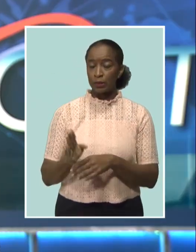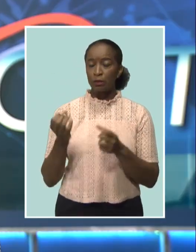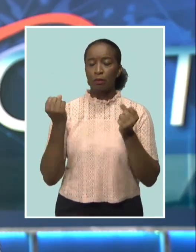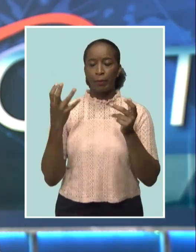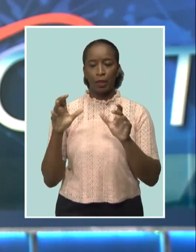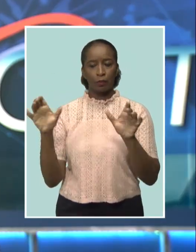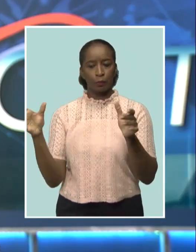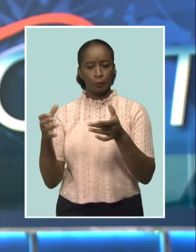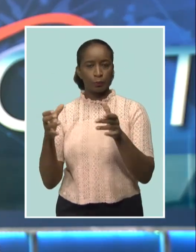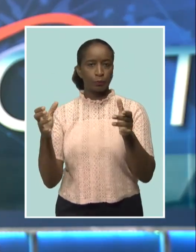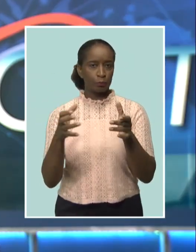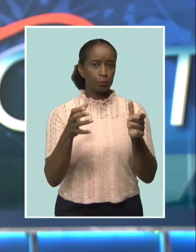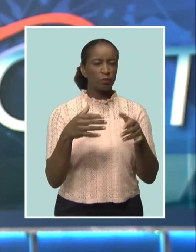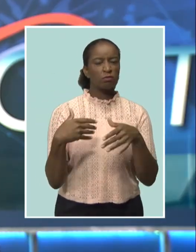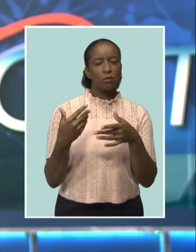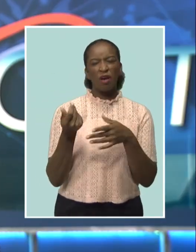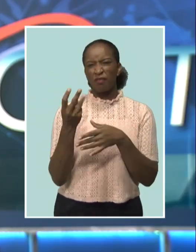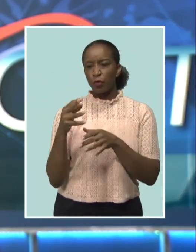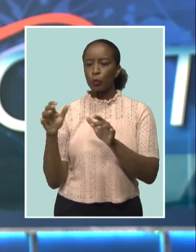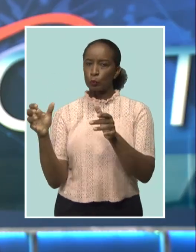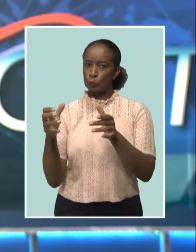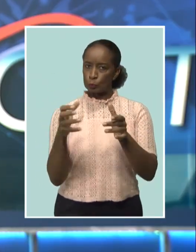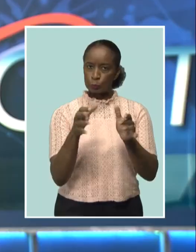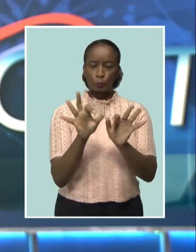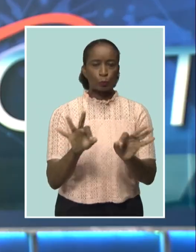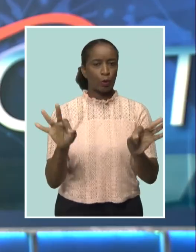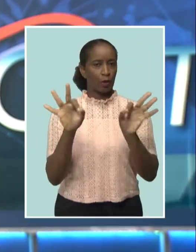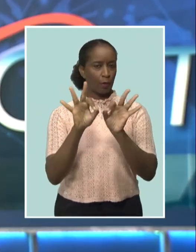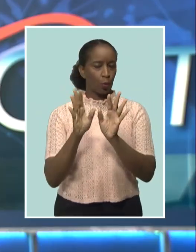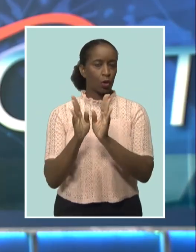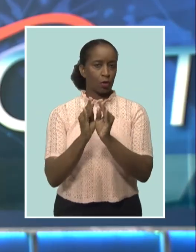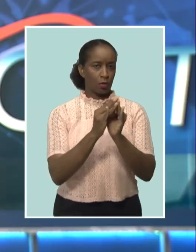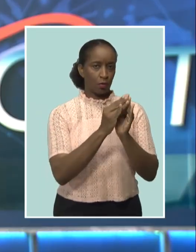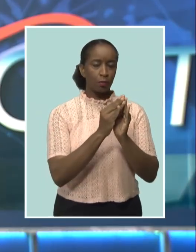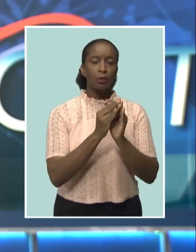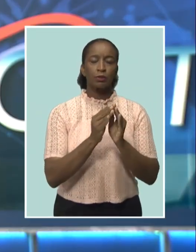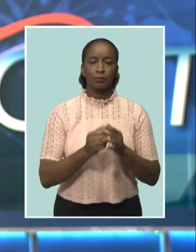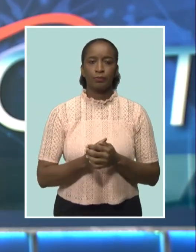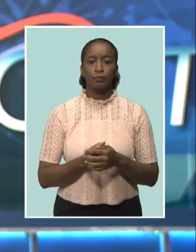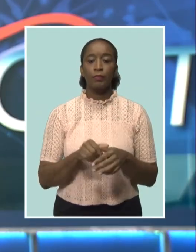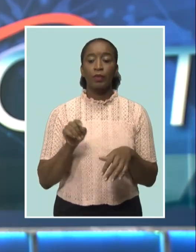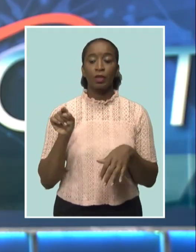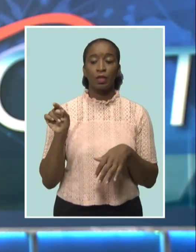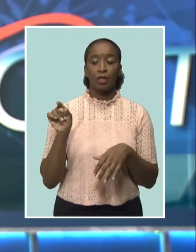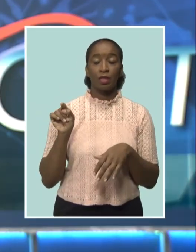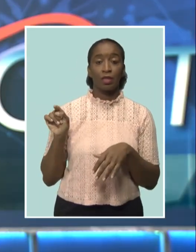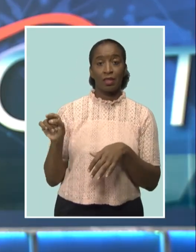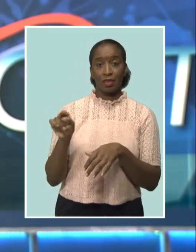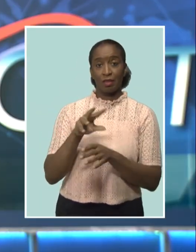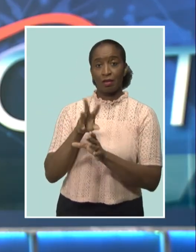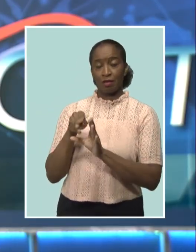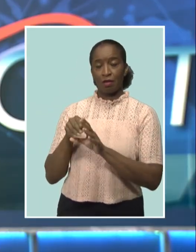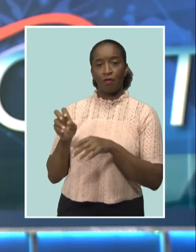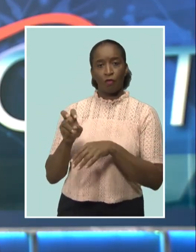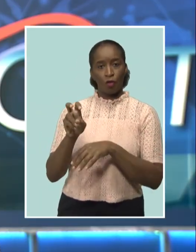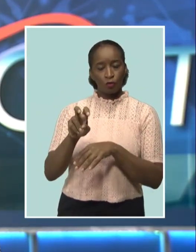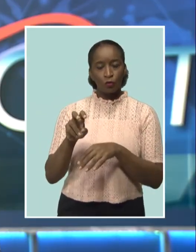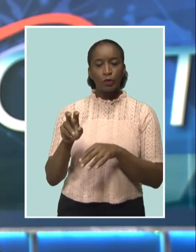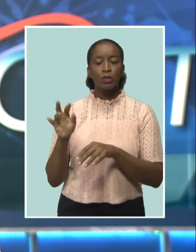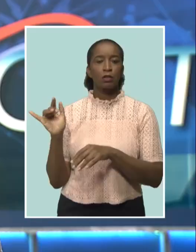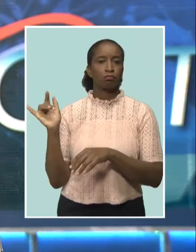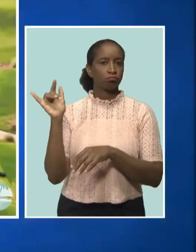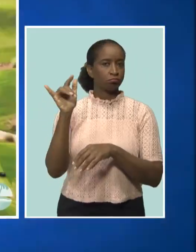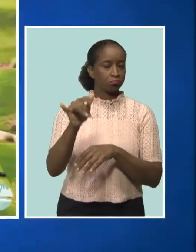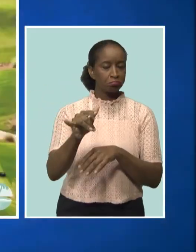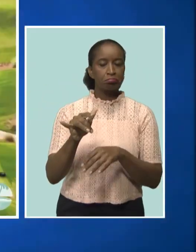held. Thousands of influential travel professionals and exhibiting companies attended the event to network and collaborate.